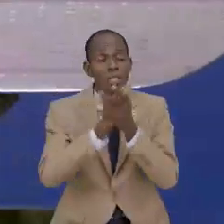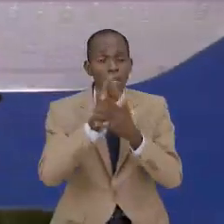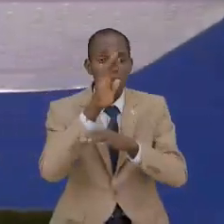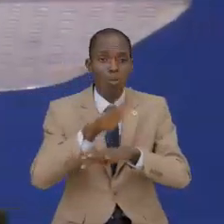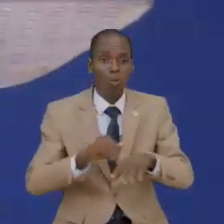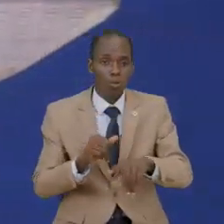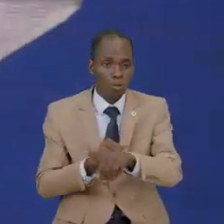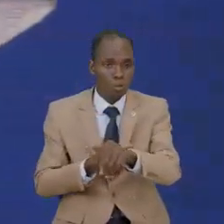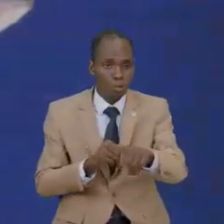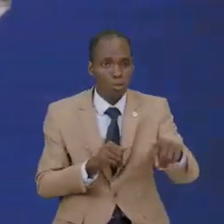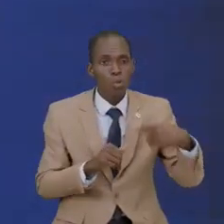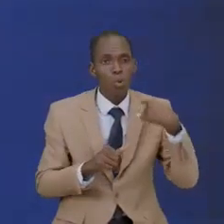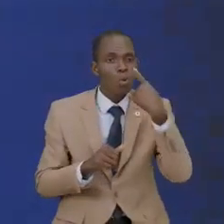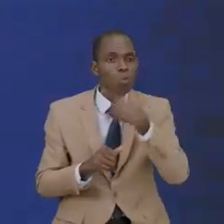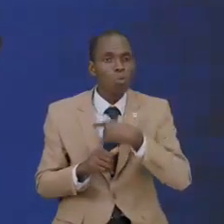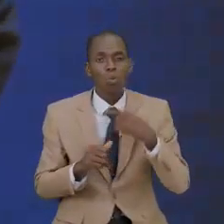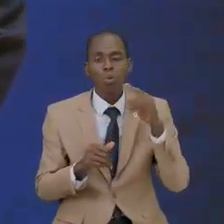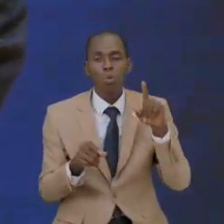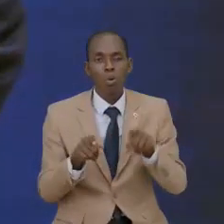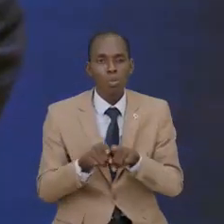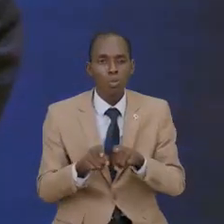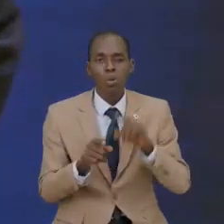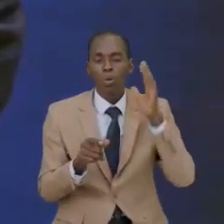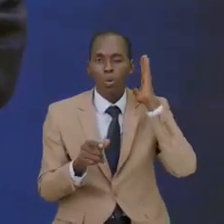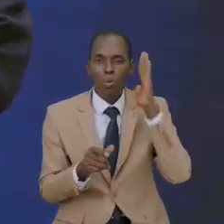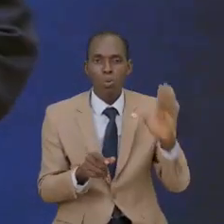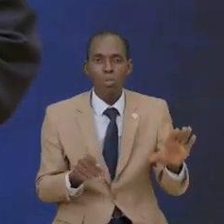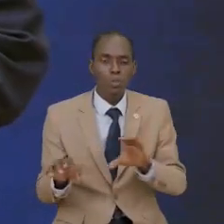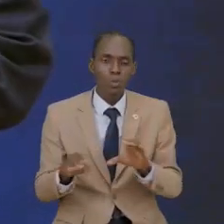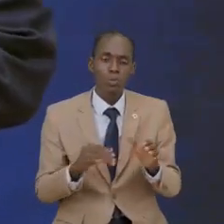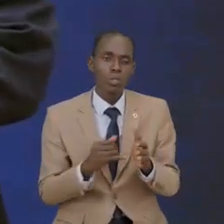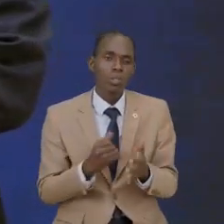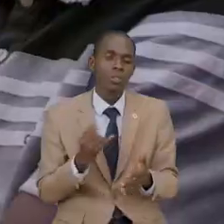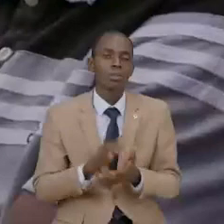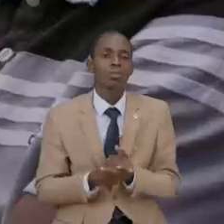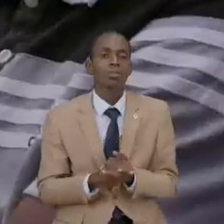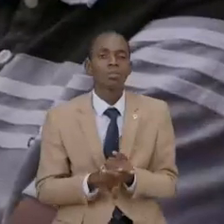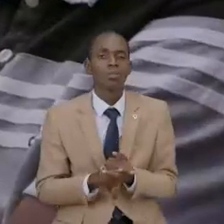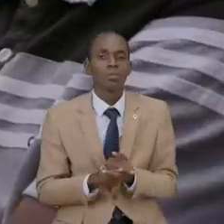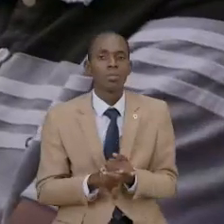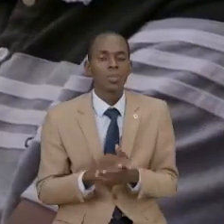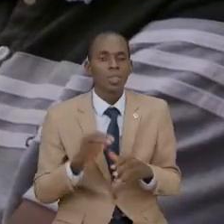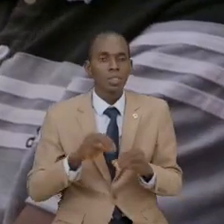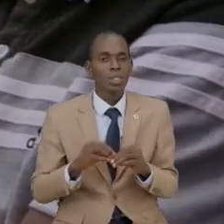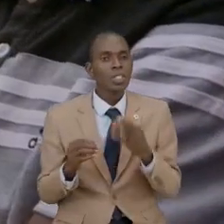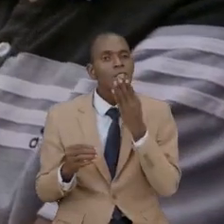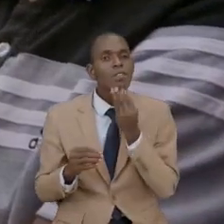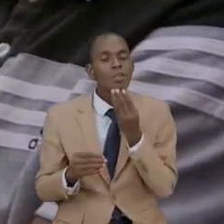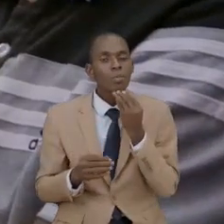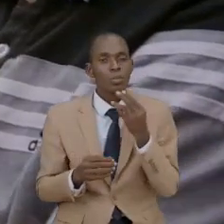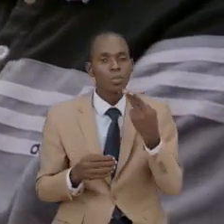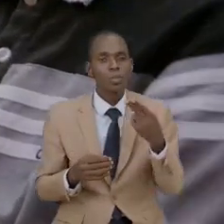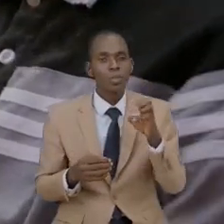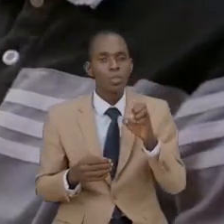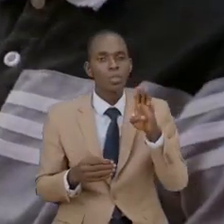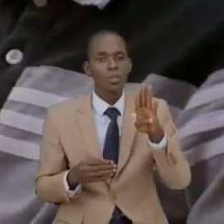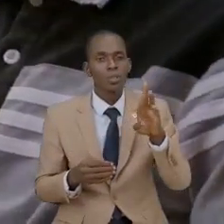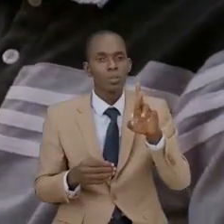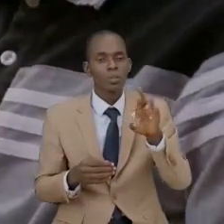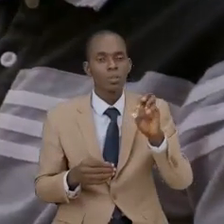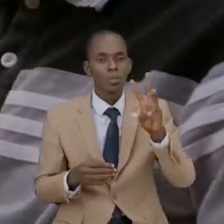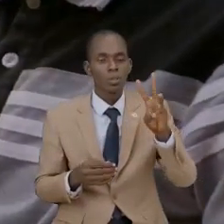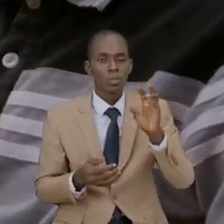you, who also will do it. Hebrews chapter 13, reading from